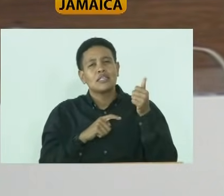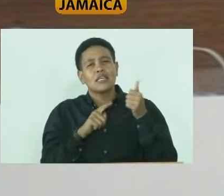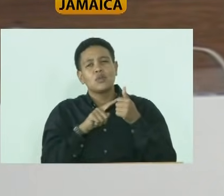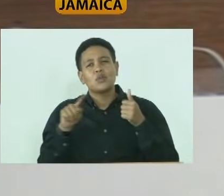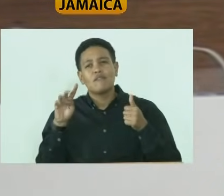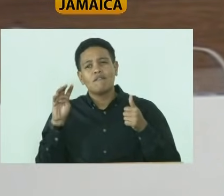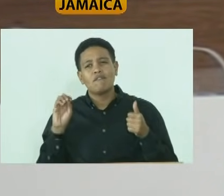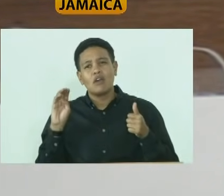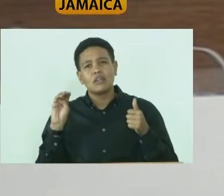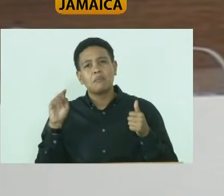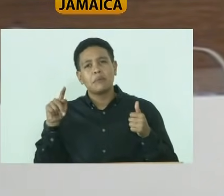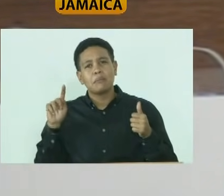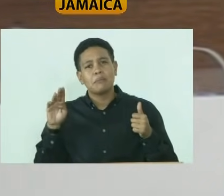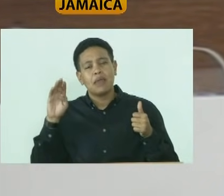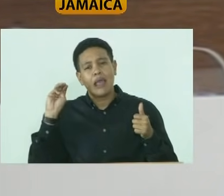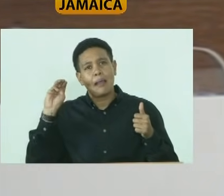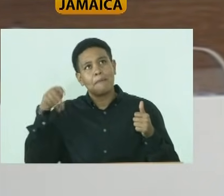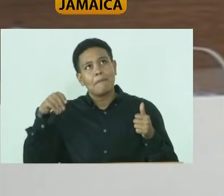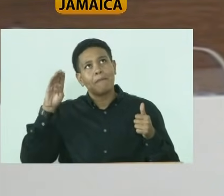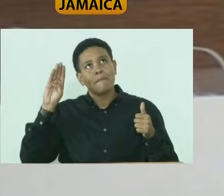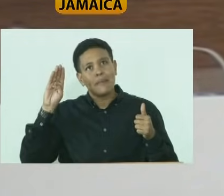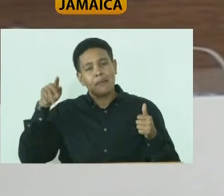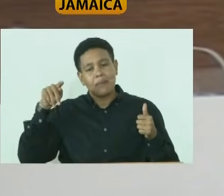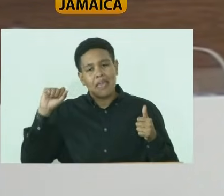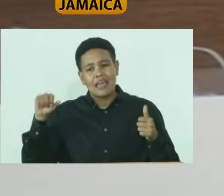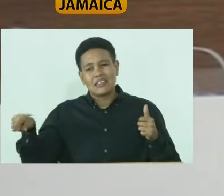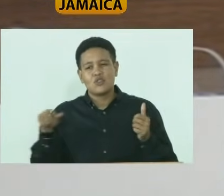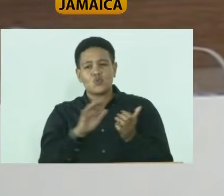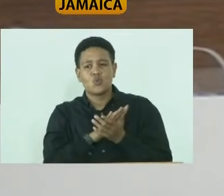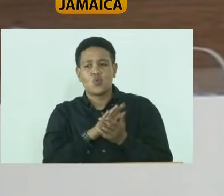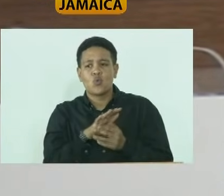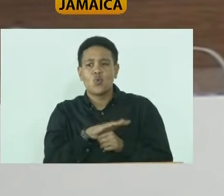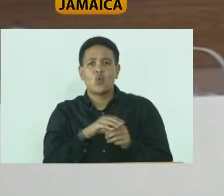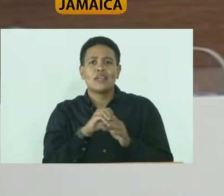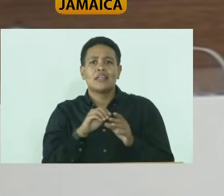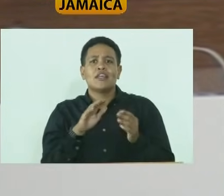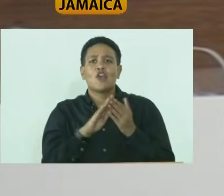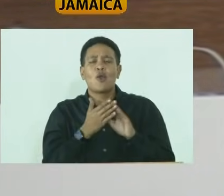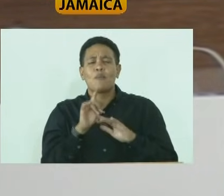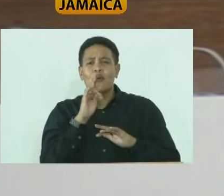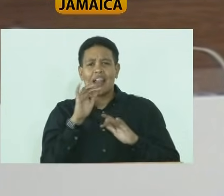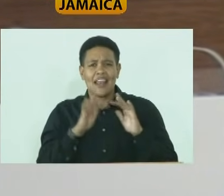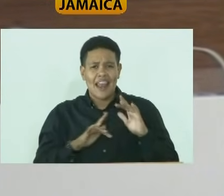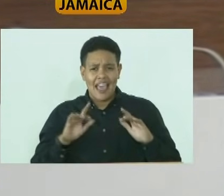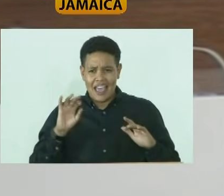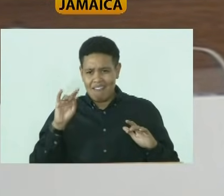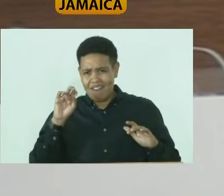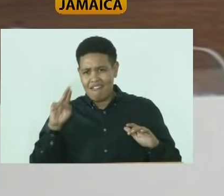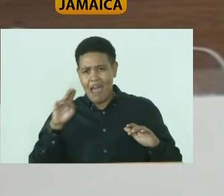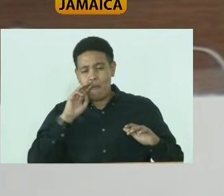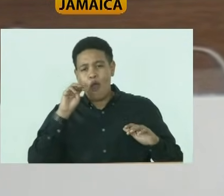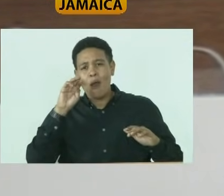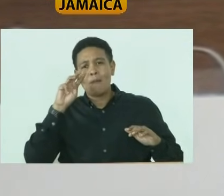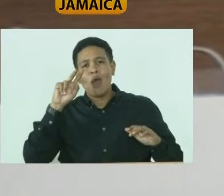megabits. These schools are located in communities that lack the fiber or microwave communication